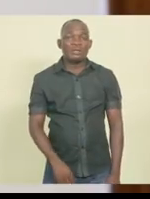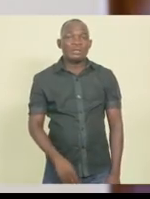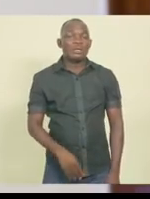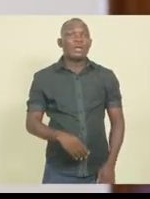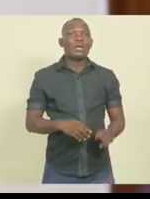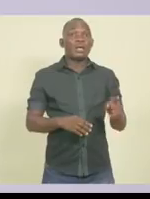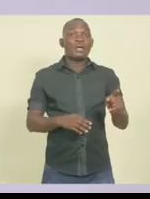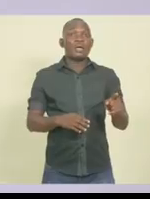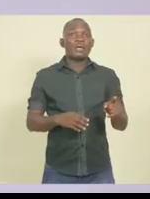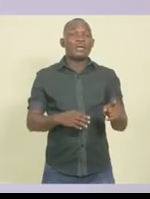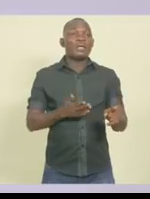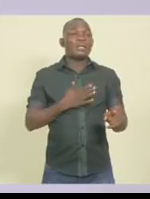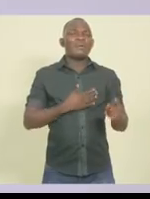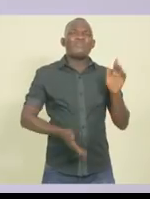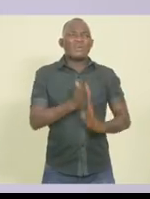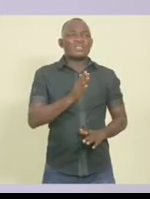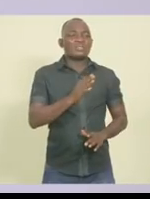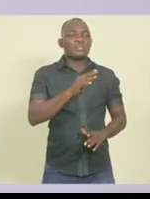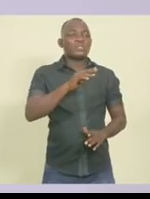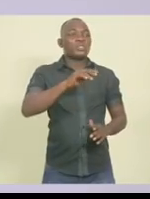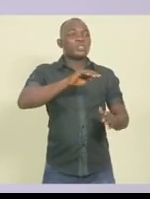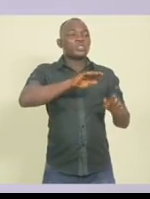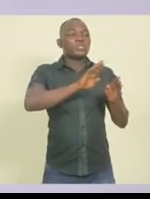Keep Titi's door locked.